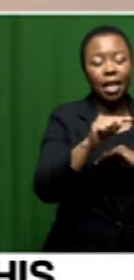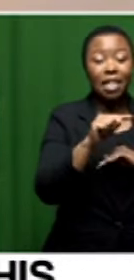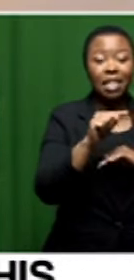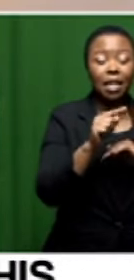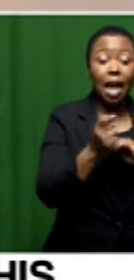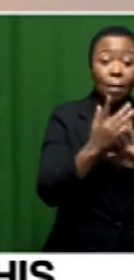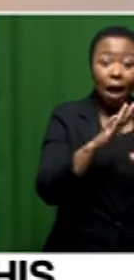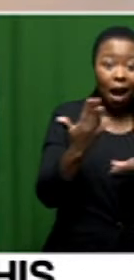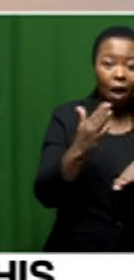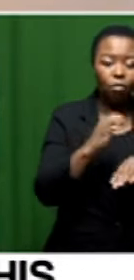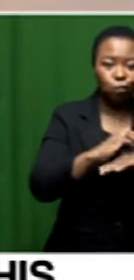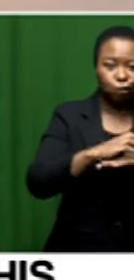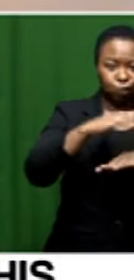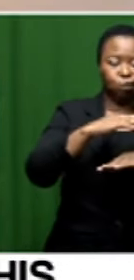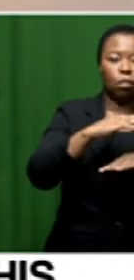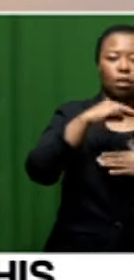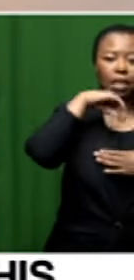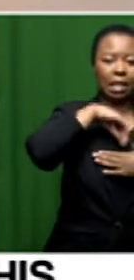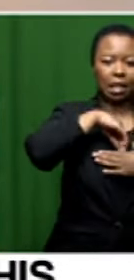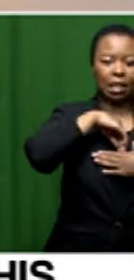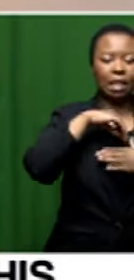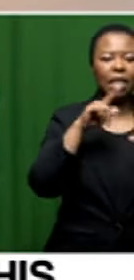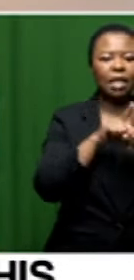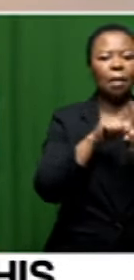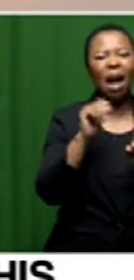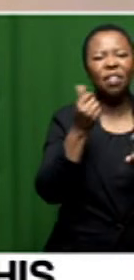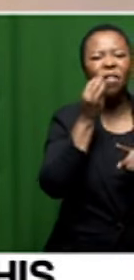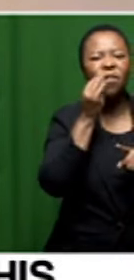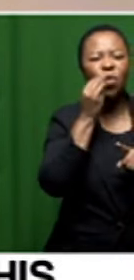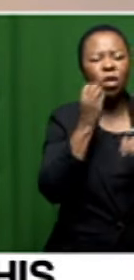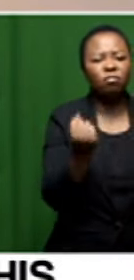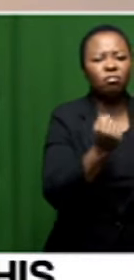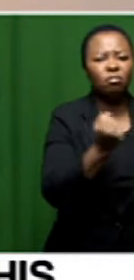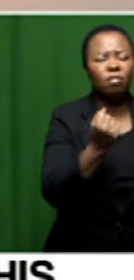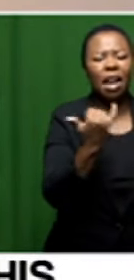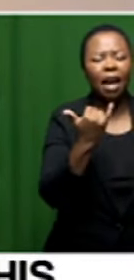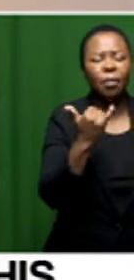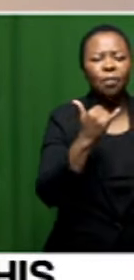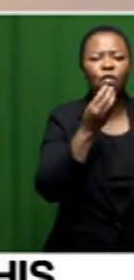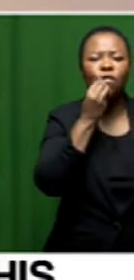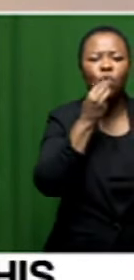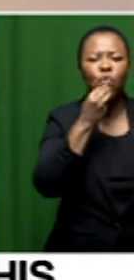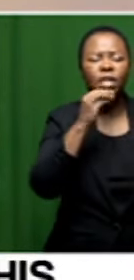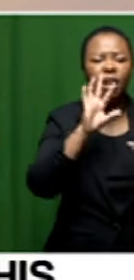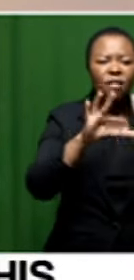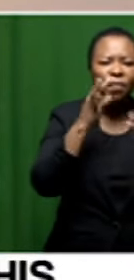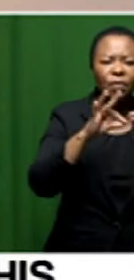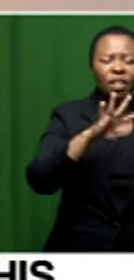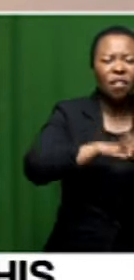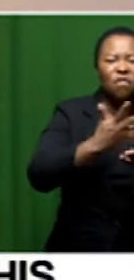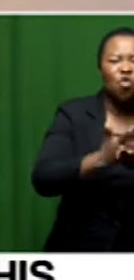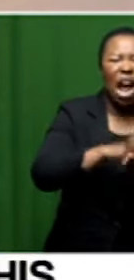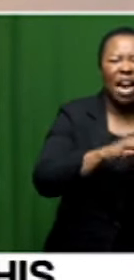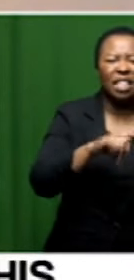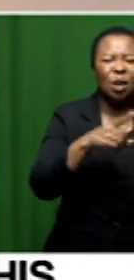inflammation. It is also switched on if you consume pro-inflammatory foods, such as fried foods and refined